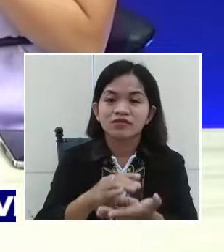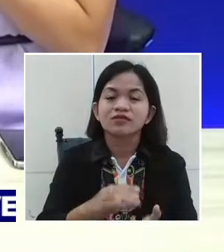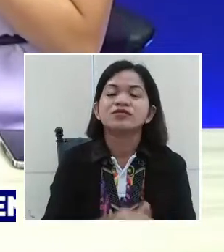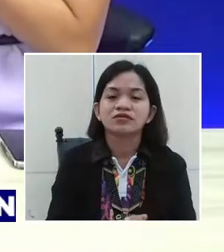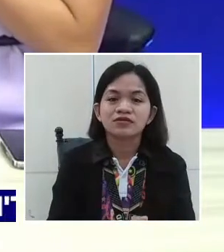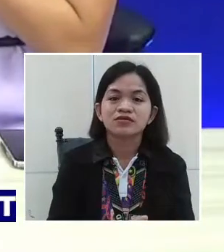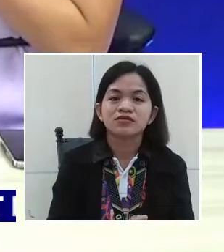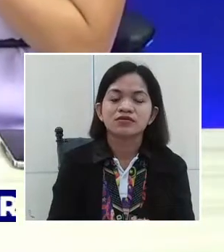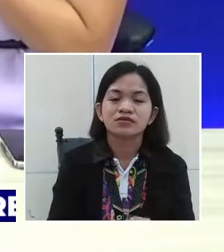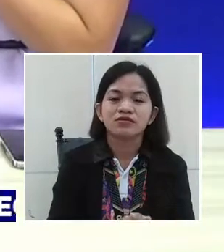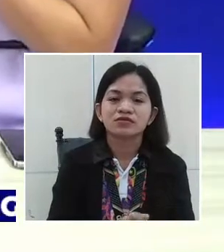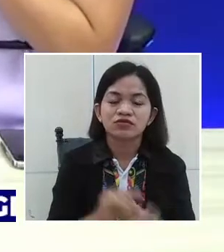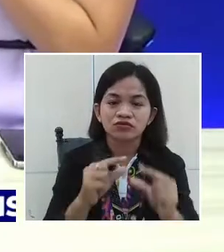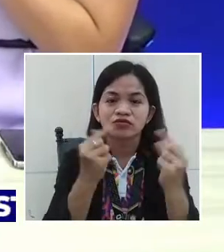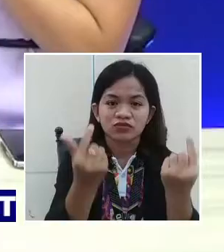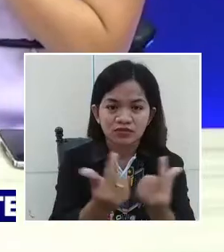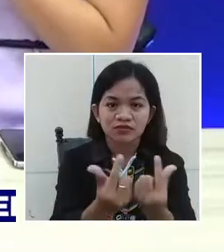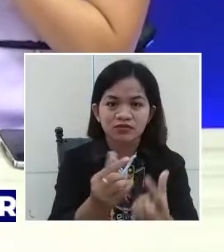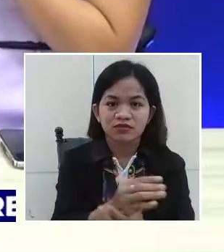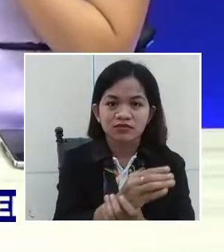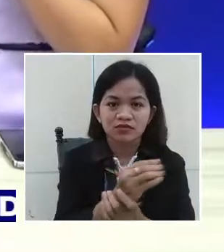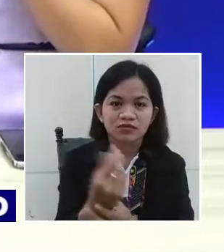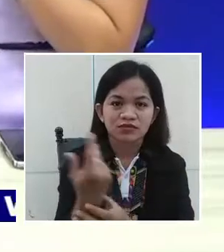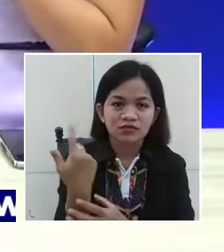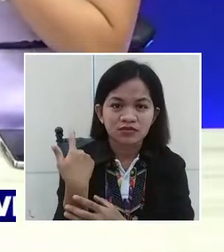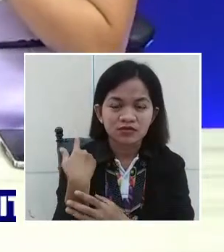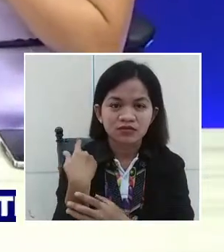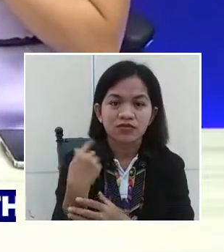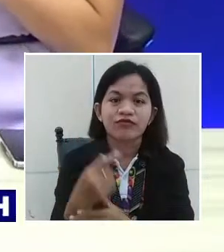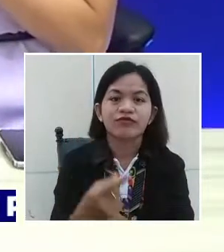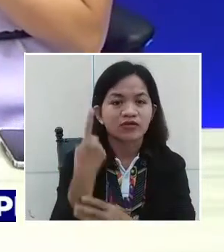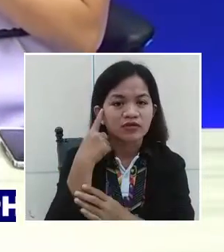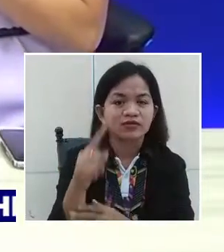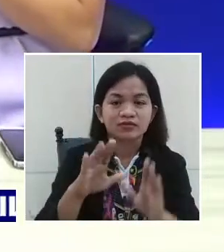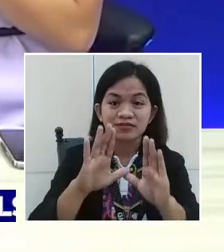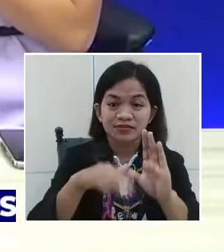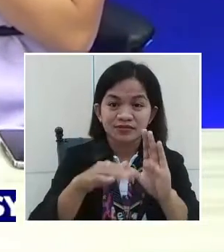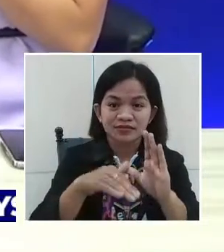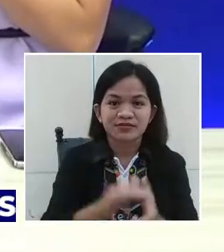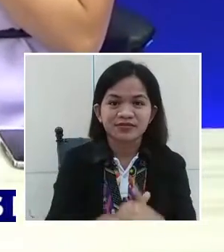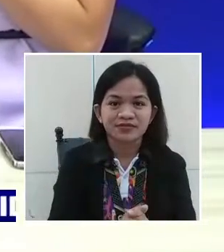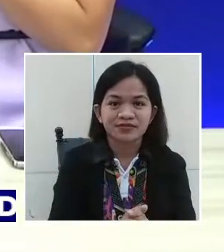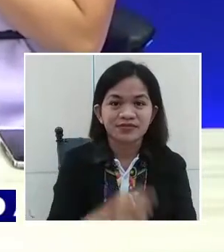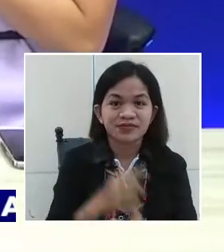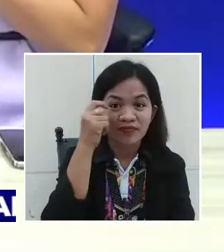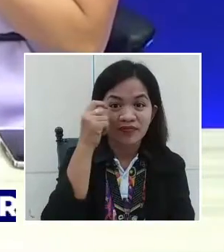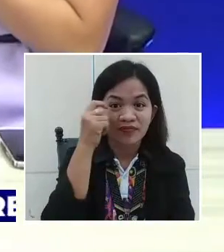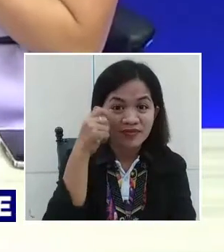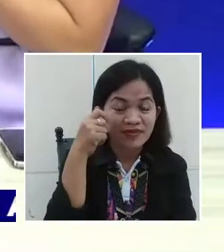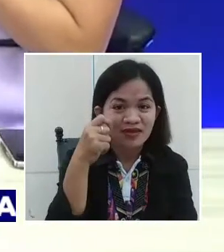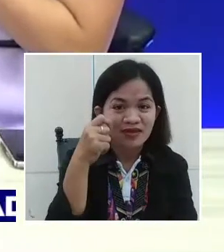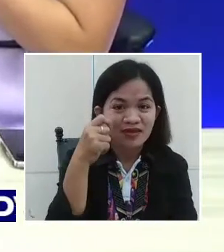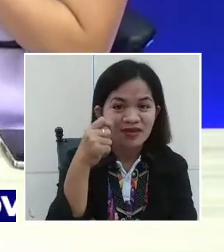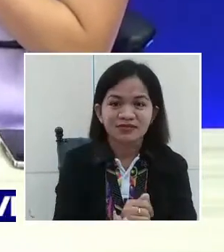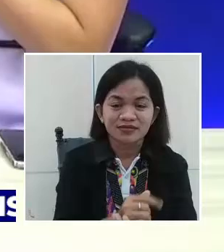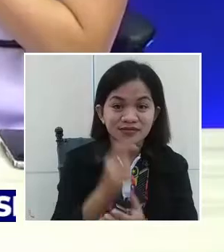of Persons with Disabilities. So welcome po. Sir Teddy is also